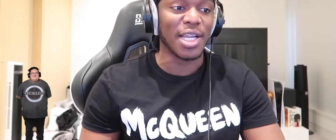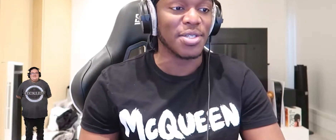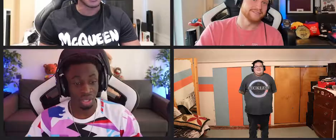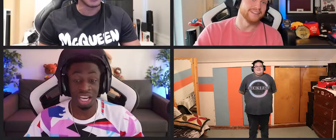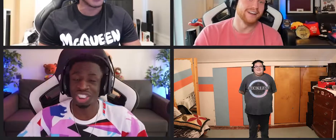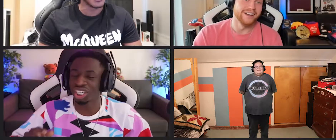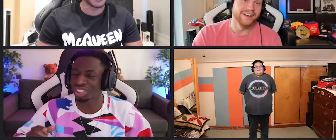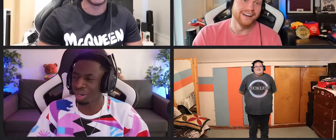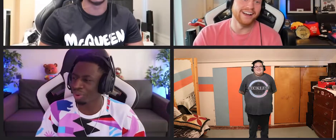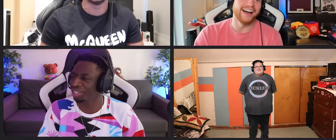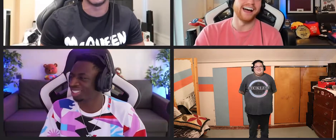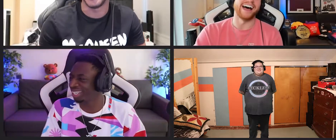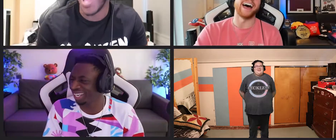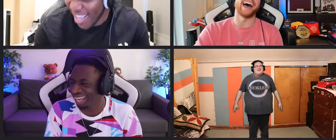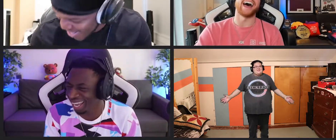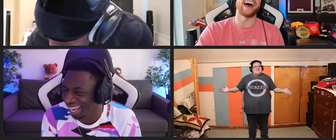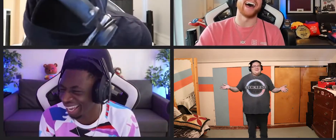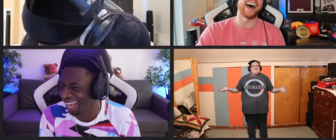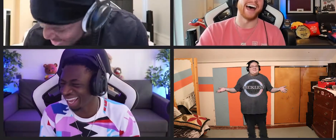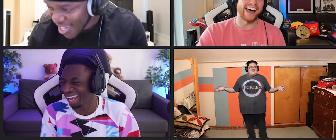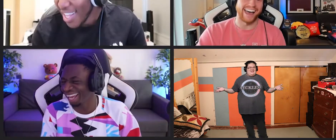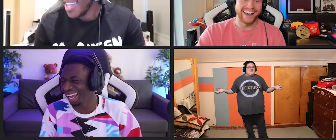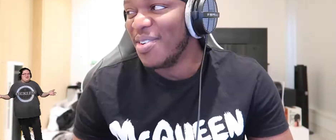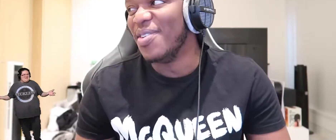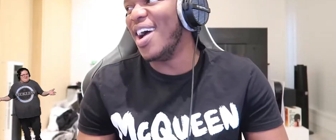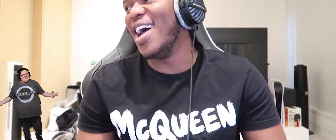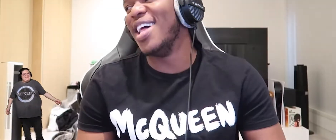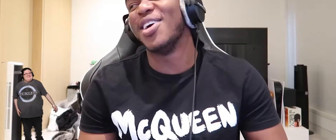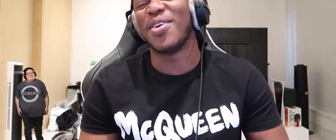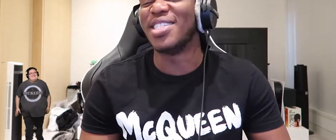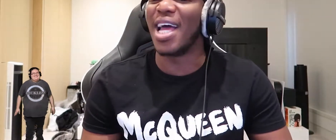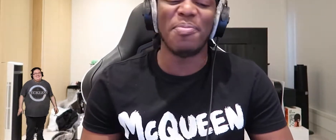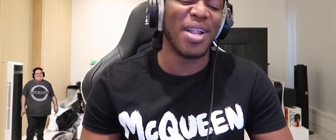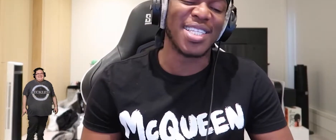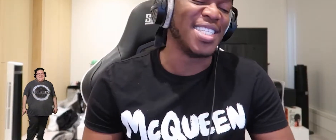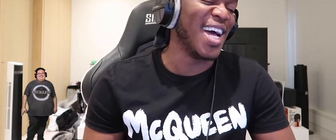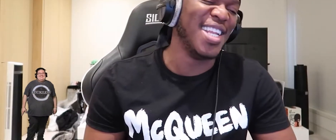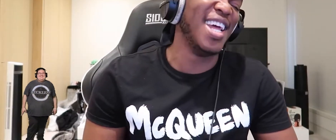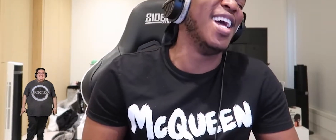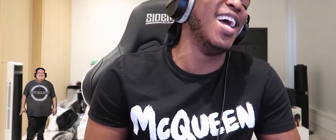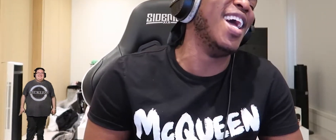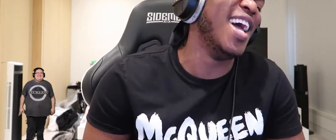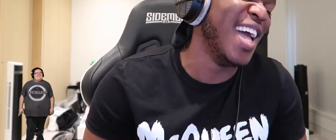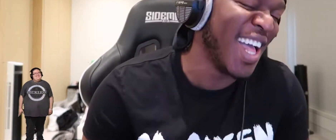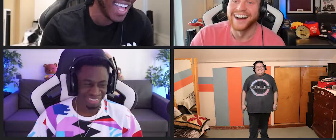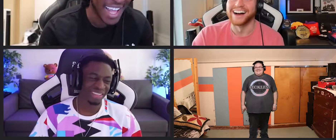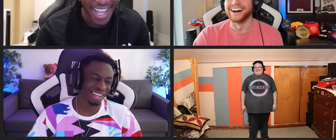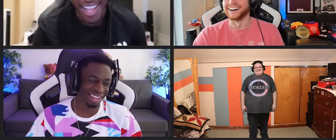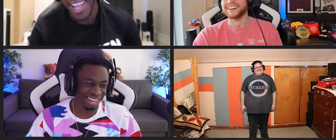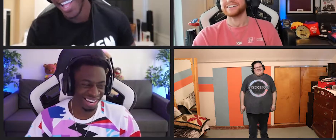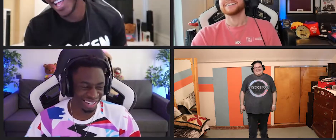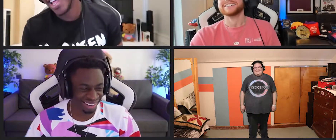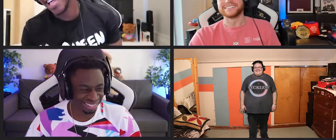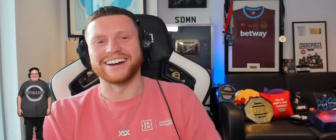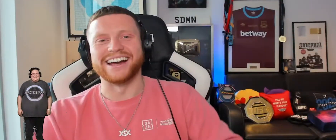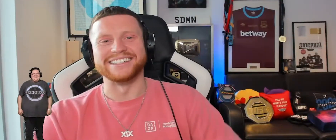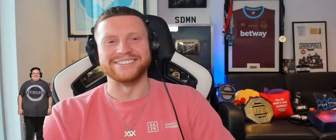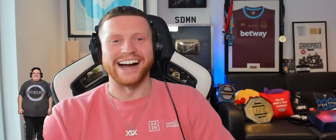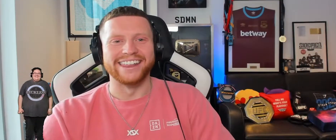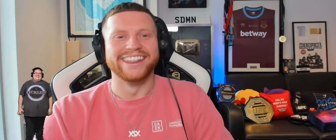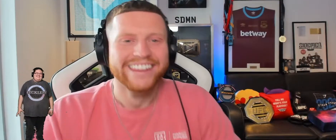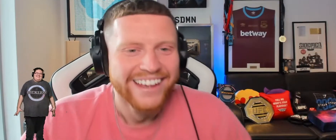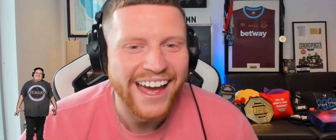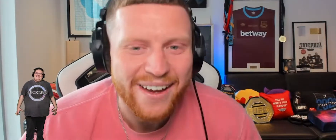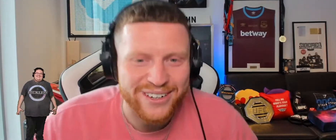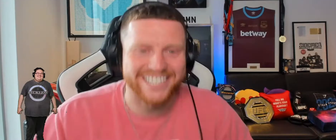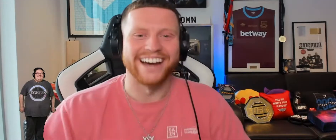this channel. Oh, shut up, why are you shush? Yeah, JJ, shush. Look what Side Plus has done. Oh, it's crazy,